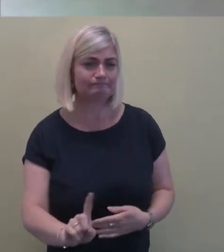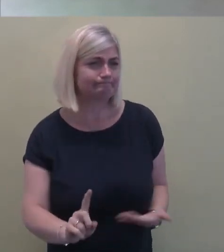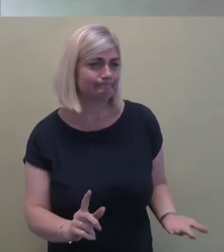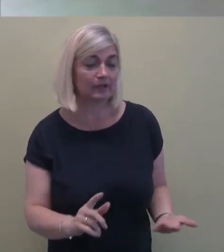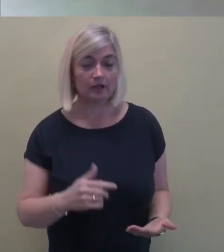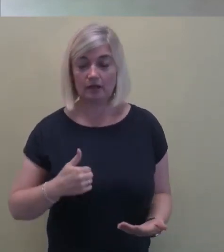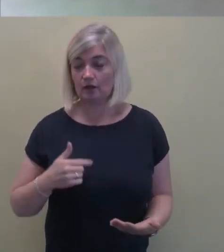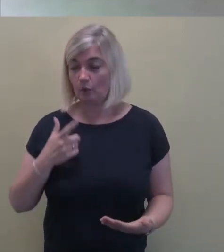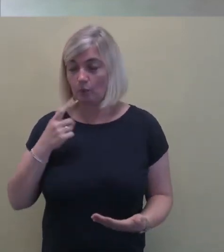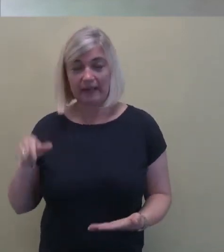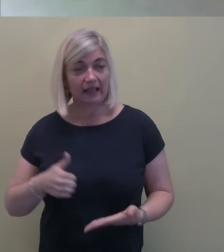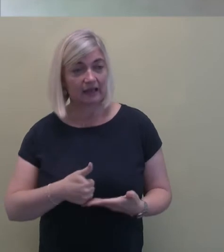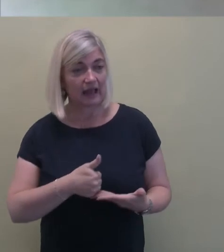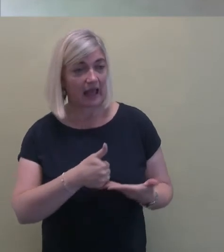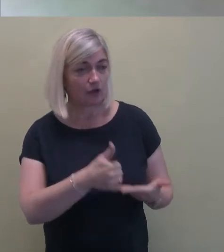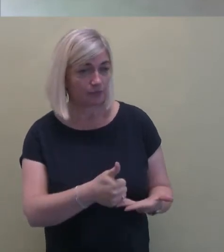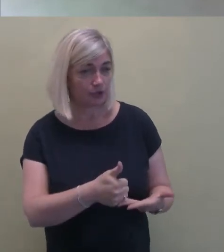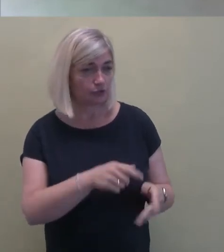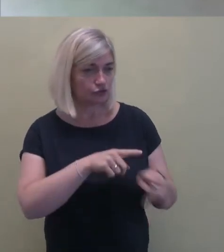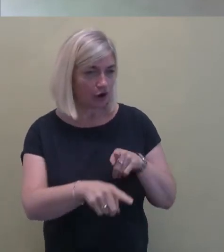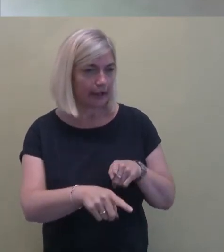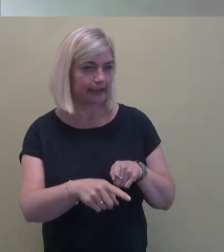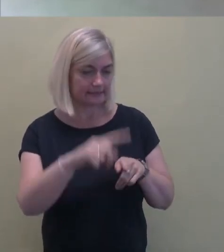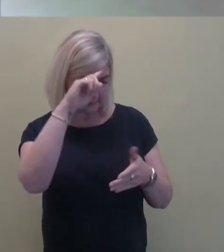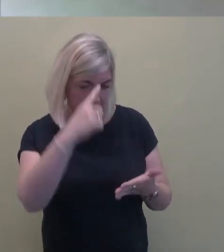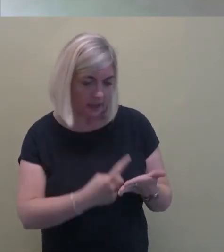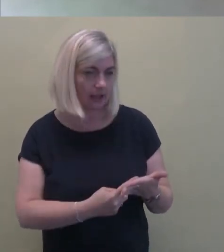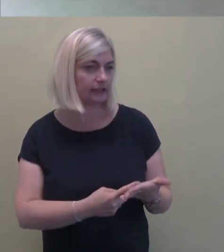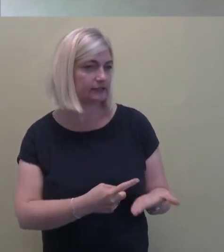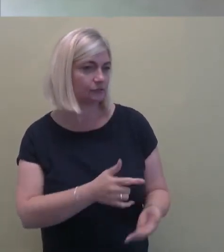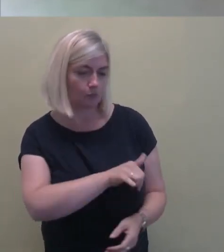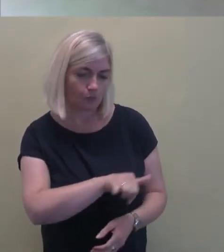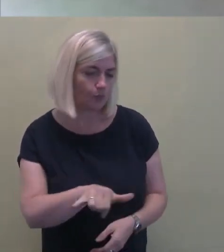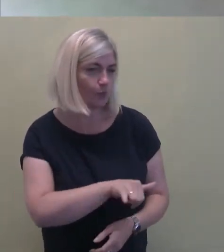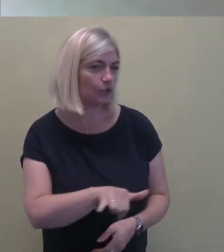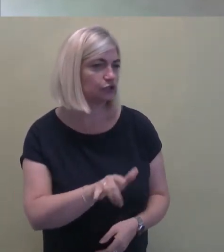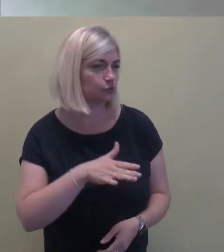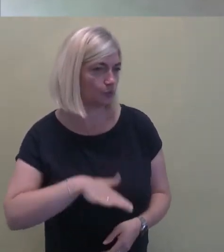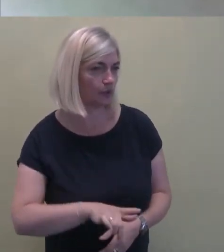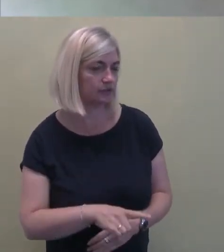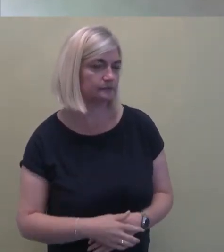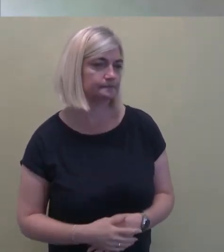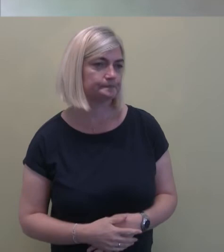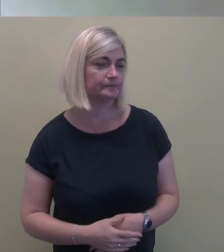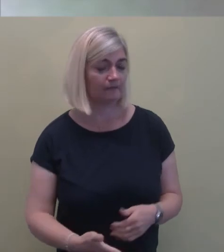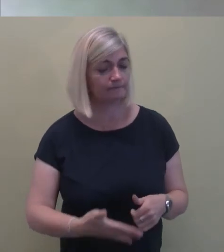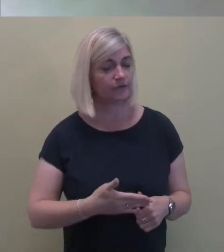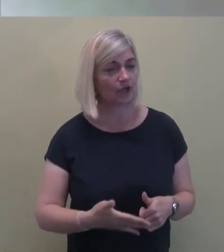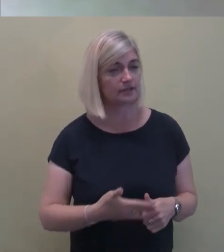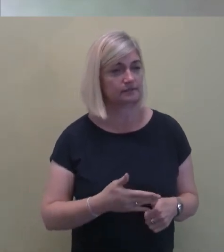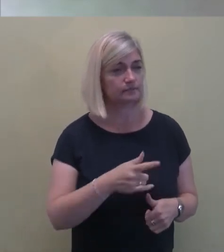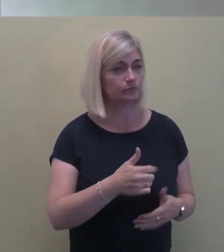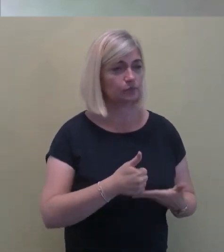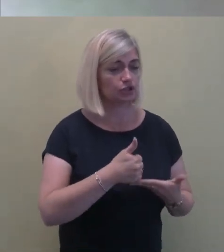you to decide where you want to go. That's not always going to be Walsall College. We are an impartial guidance service, but we do